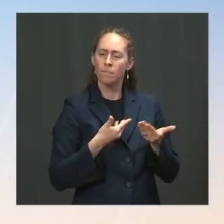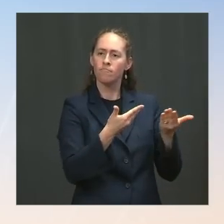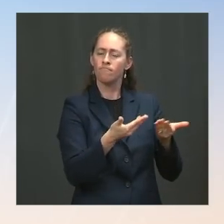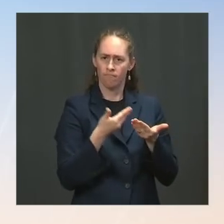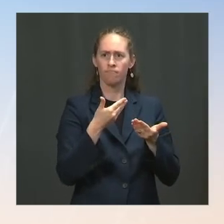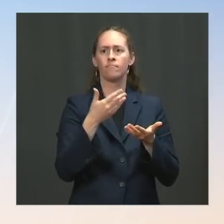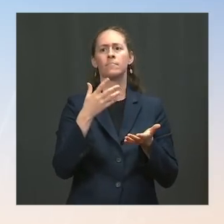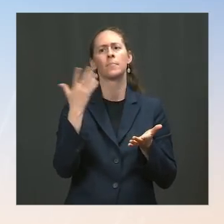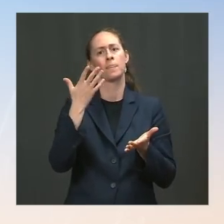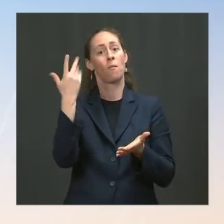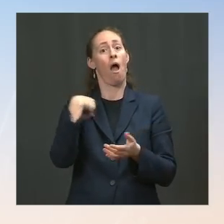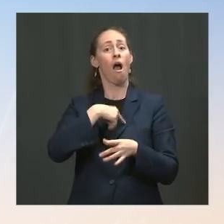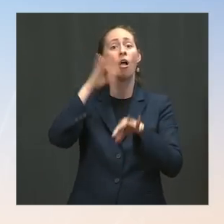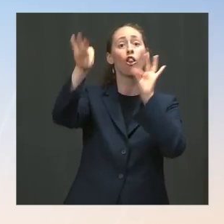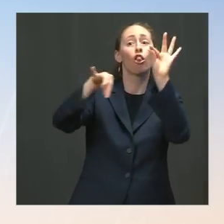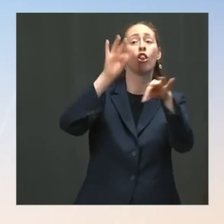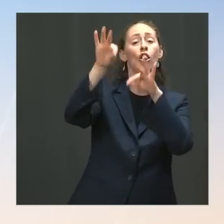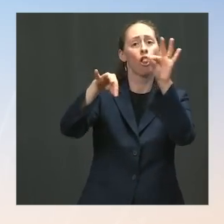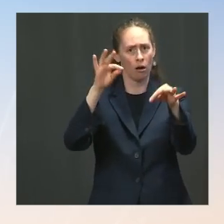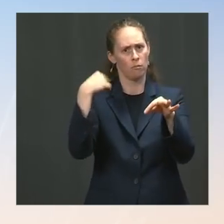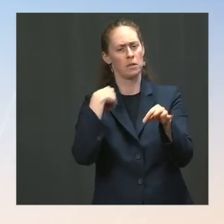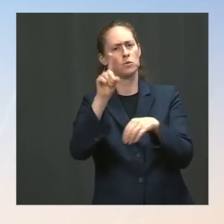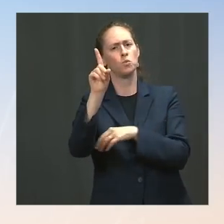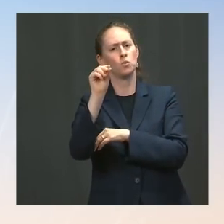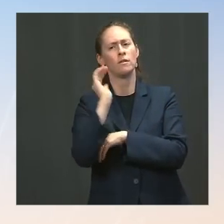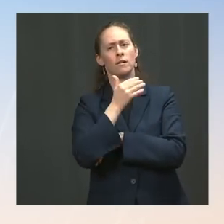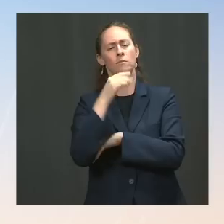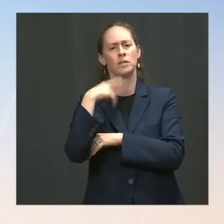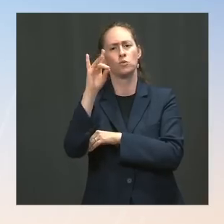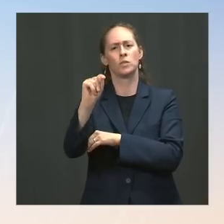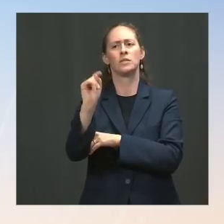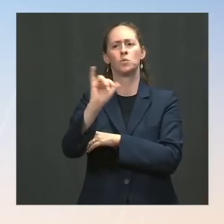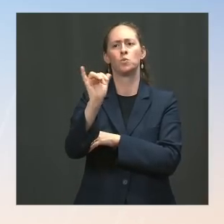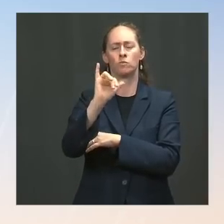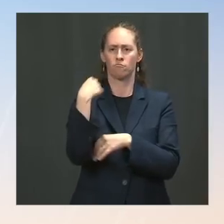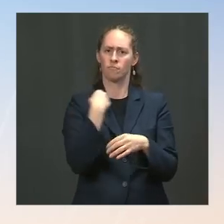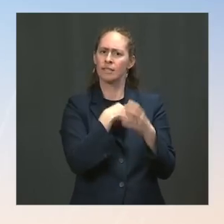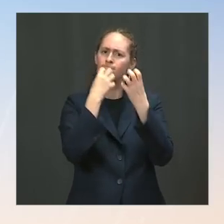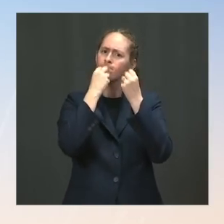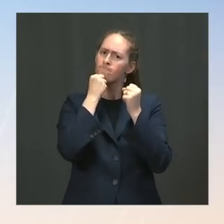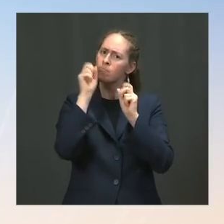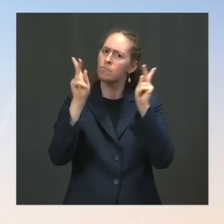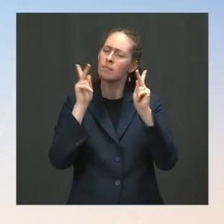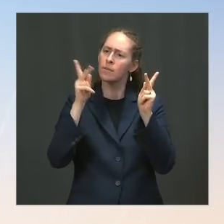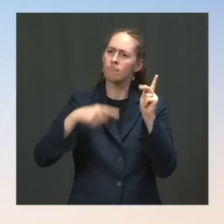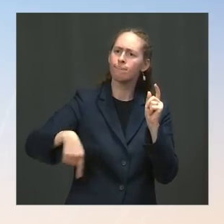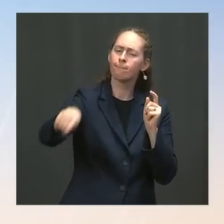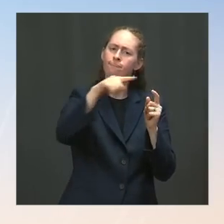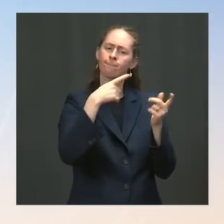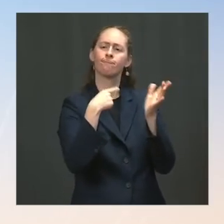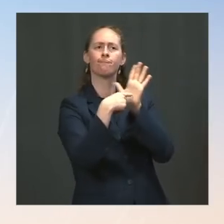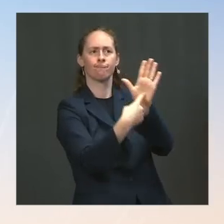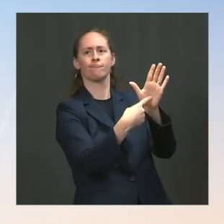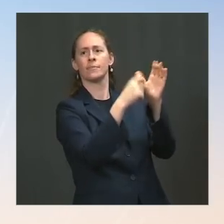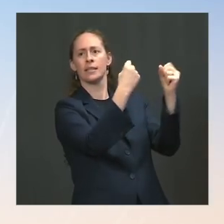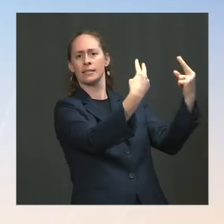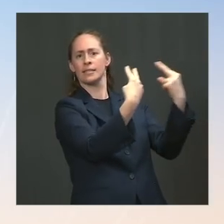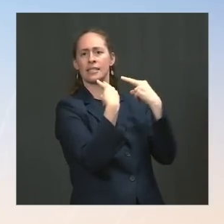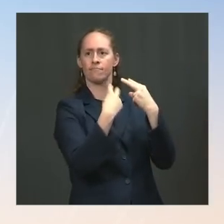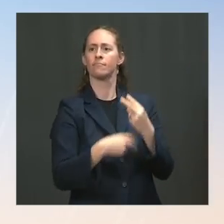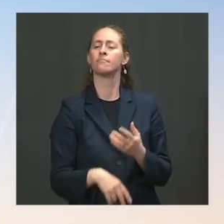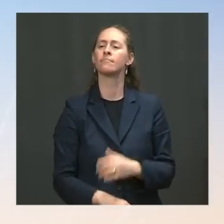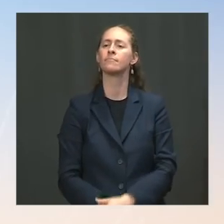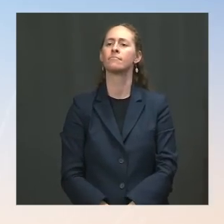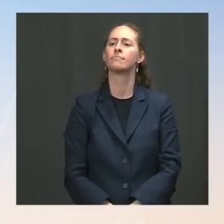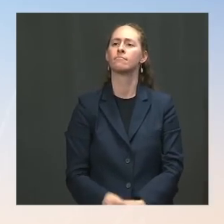we preach in terms of human rights values and ensuring that people who are in this country don't face the ongoing